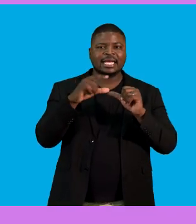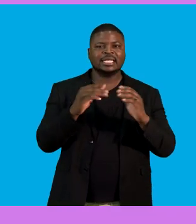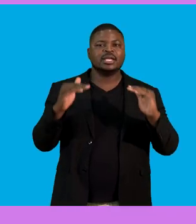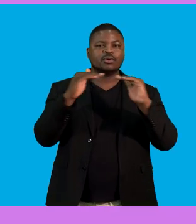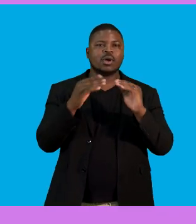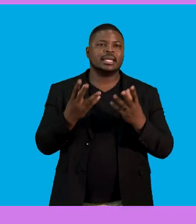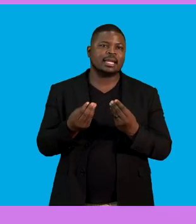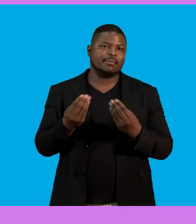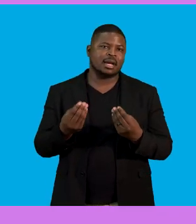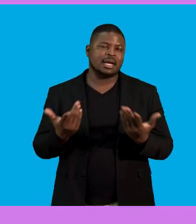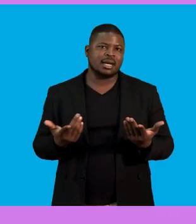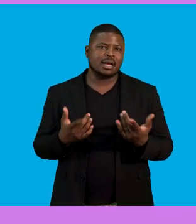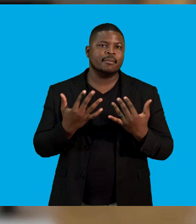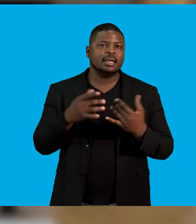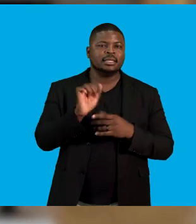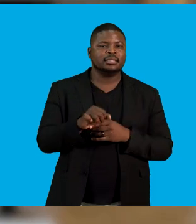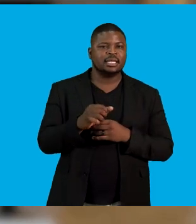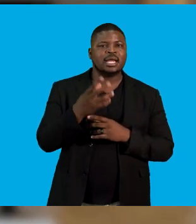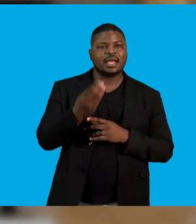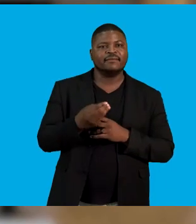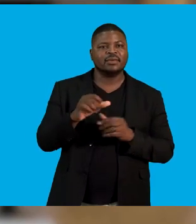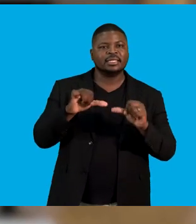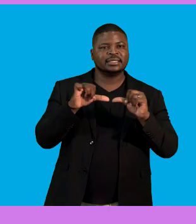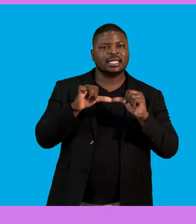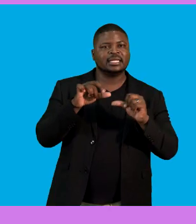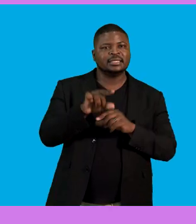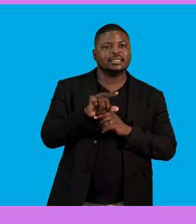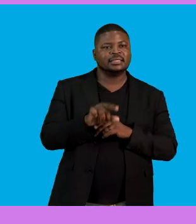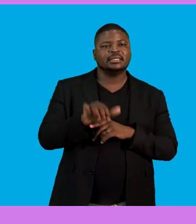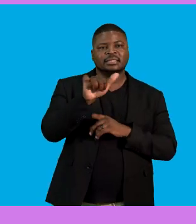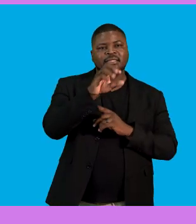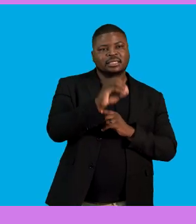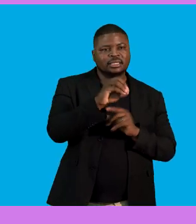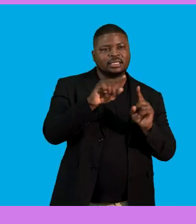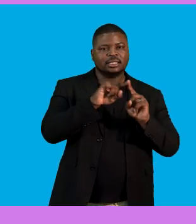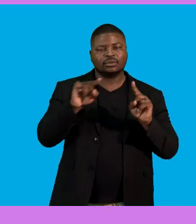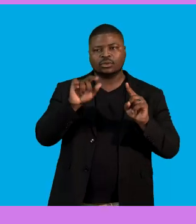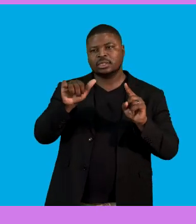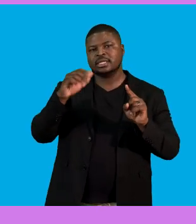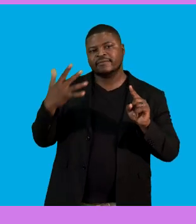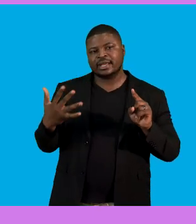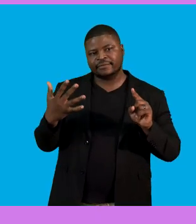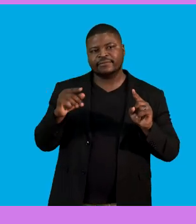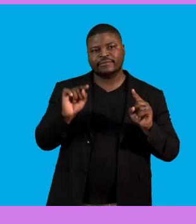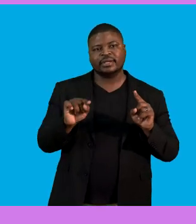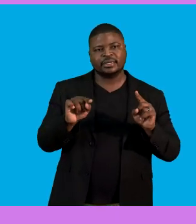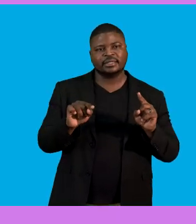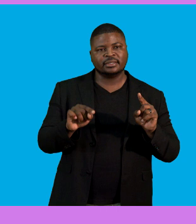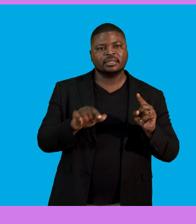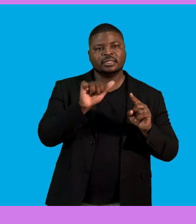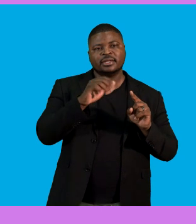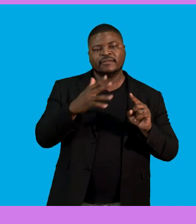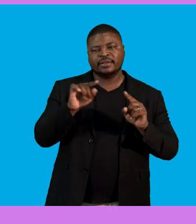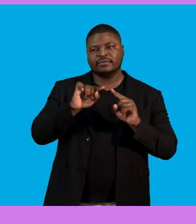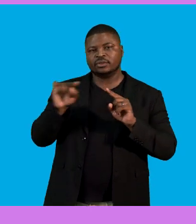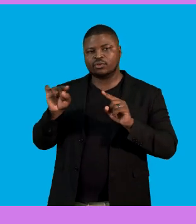number? So we have to check the sizes that have the same number. We've got the size, which is 60 to 65,